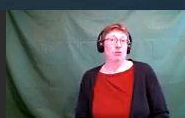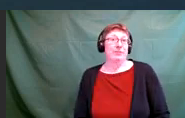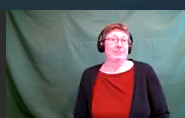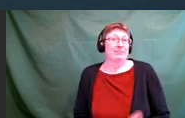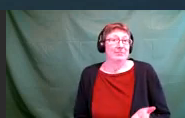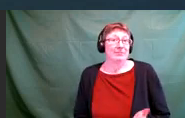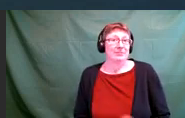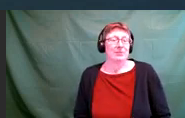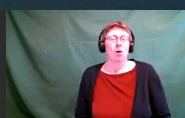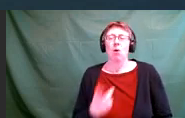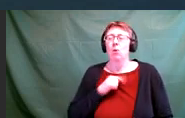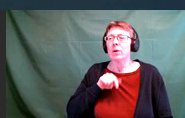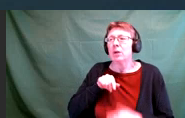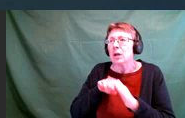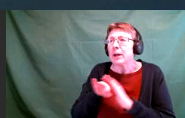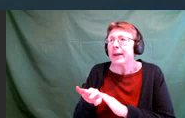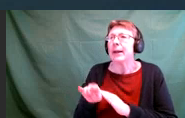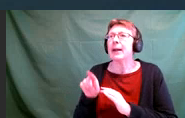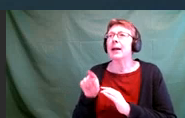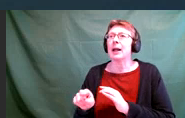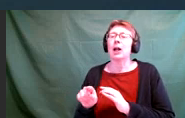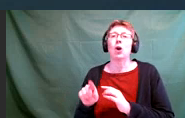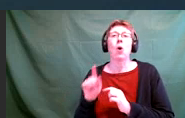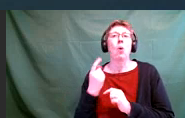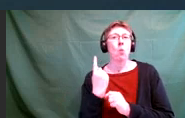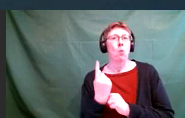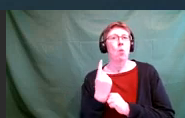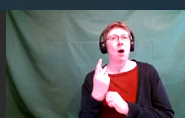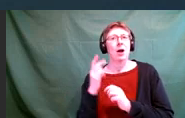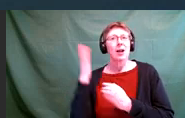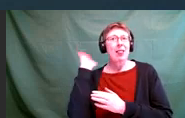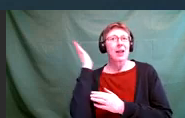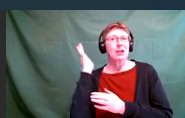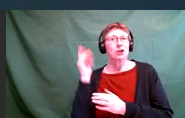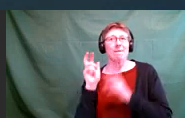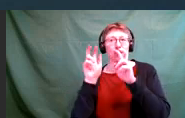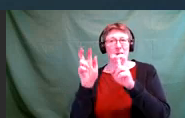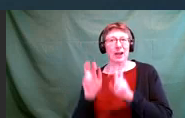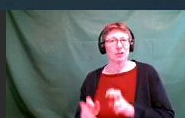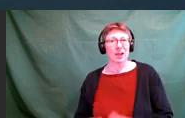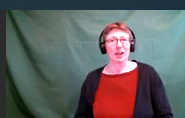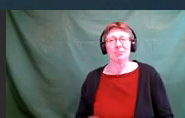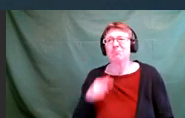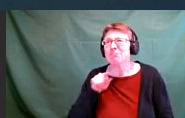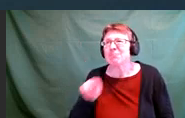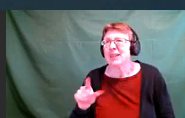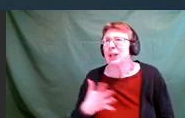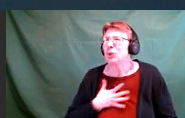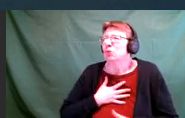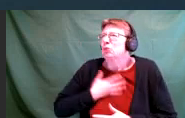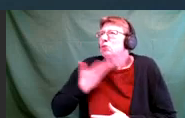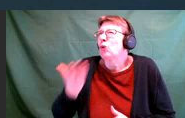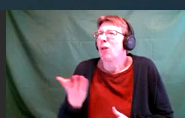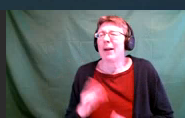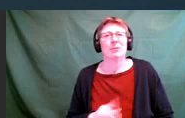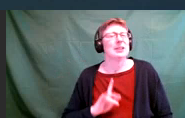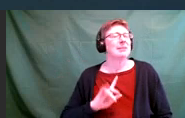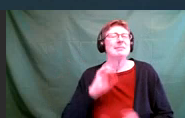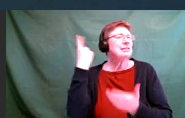Or we pop into one accounting lecture, we don't like it, and therefore we don't like accounting, full